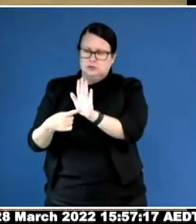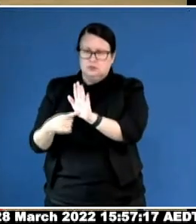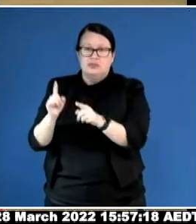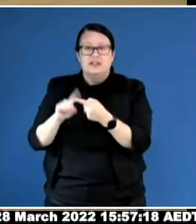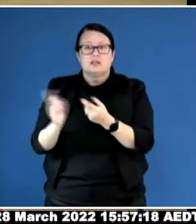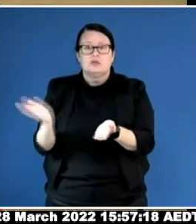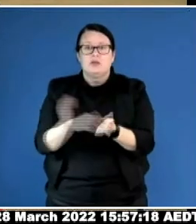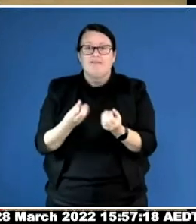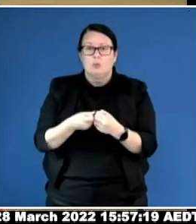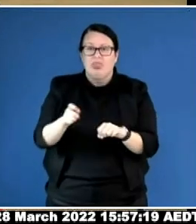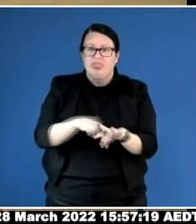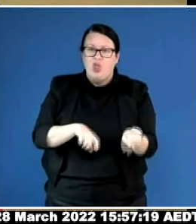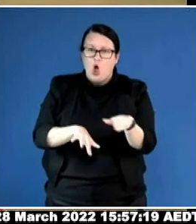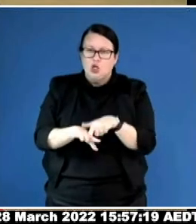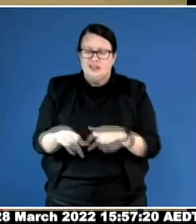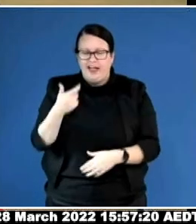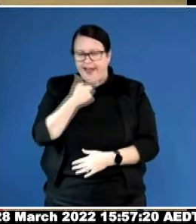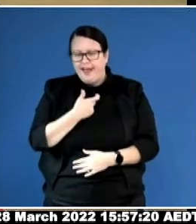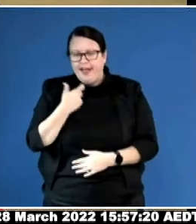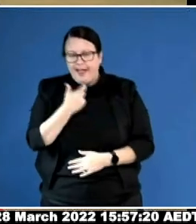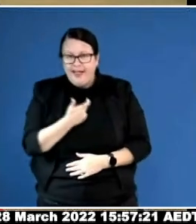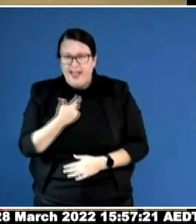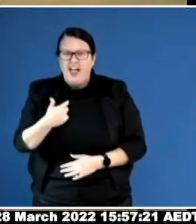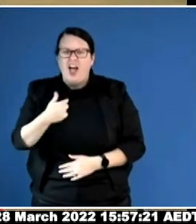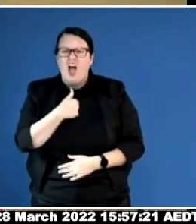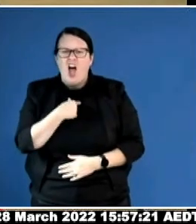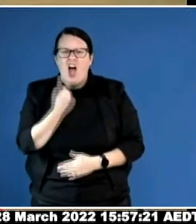arrive for work in thongs and laugh, saying,